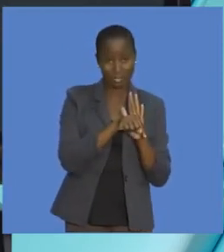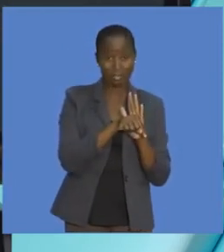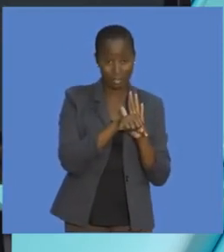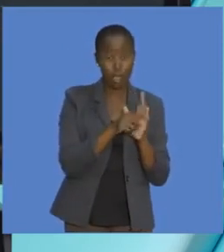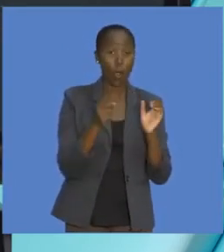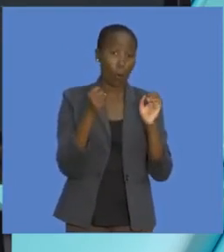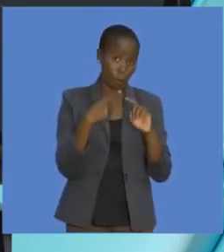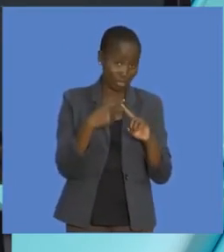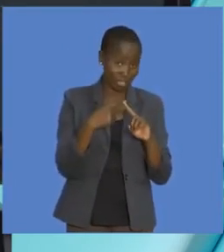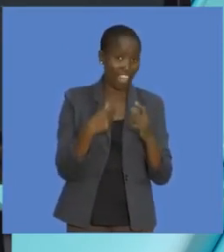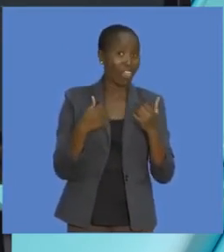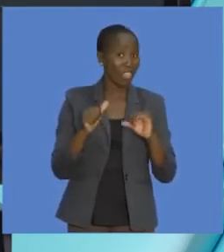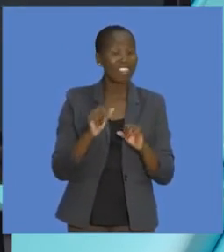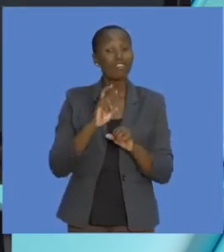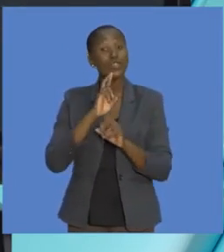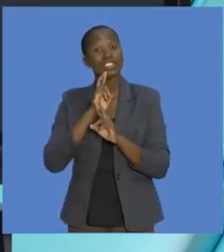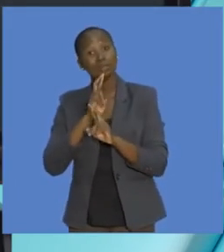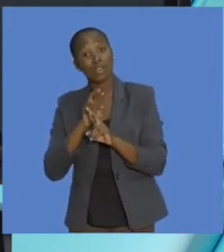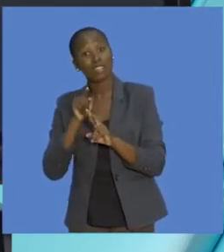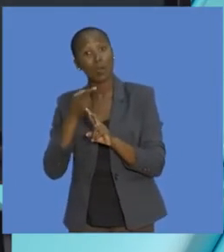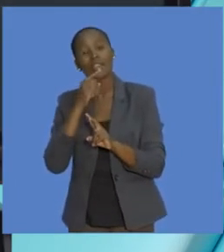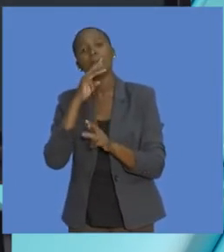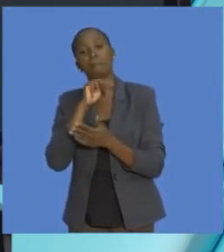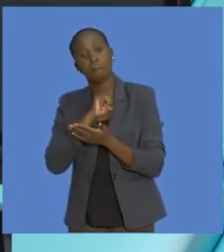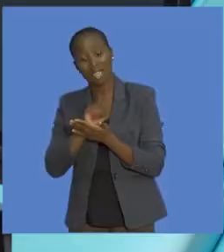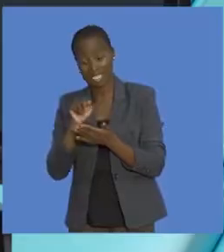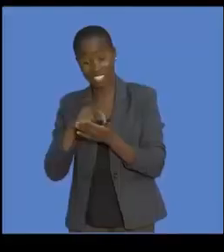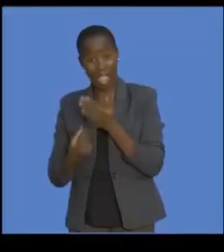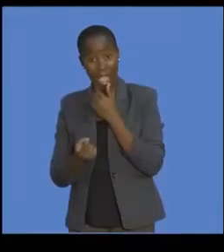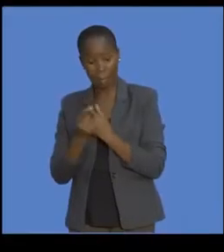opposite, and response would be a message to that change.